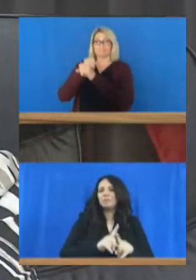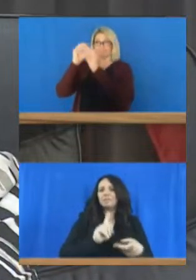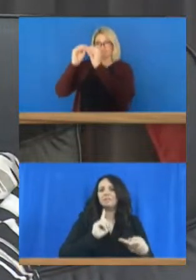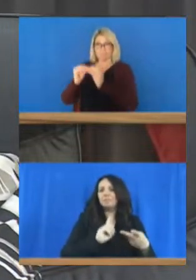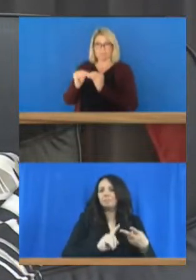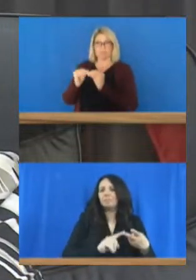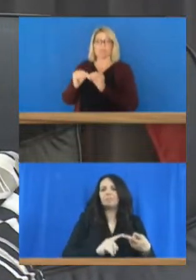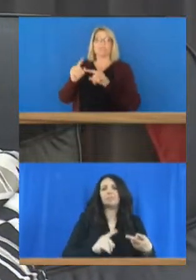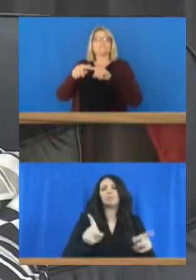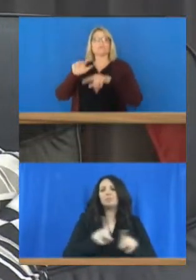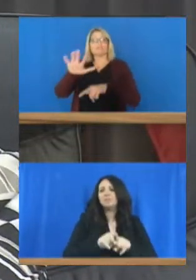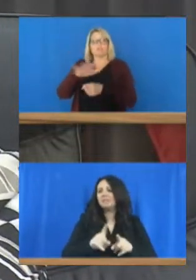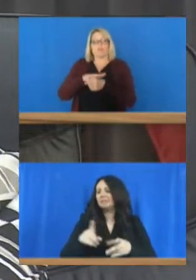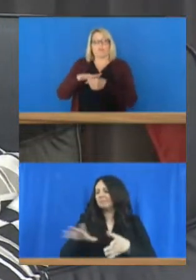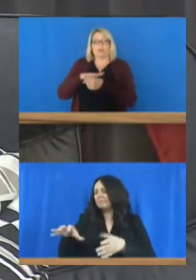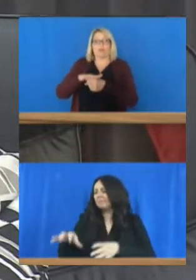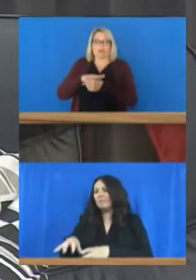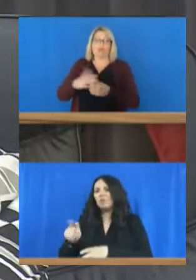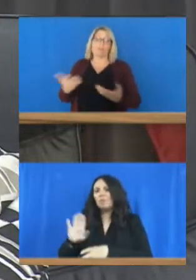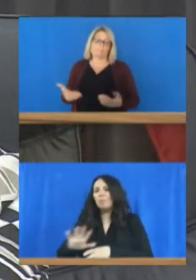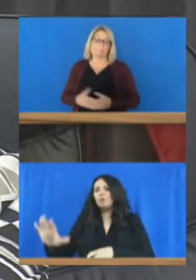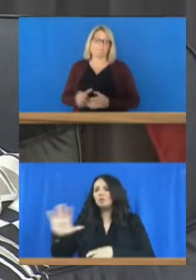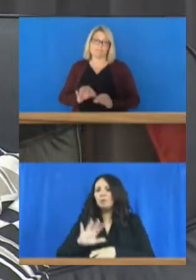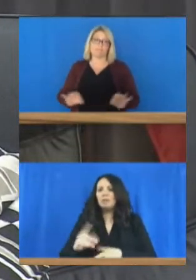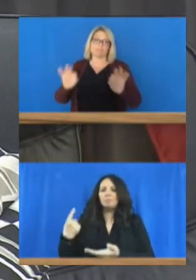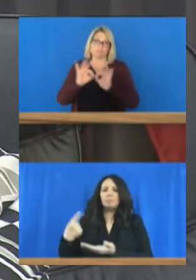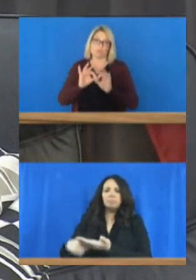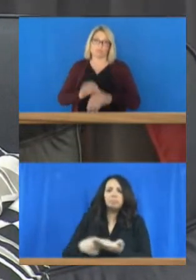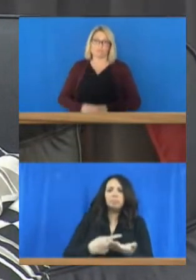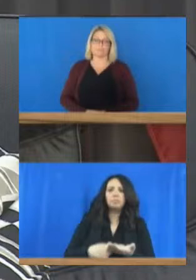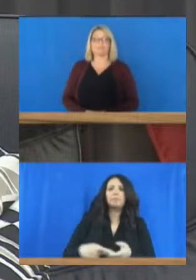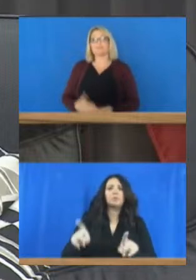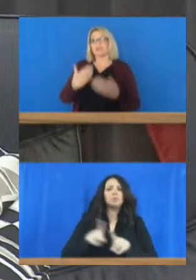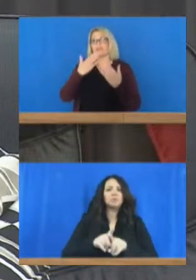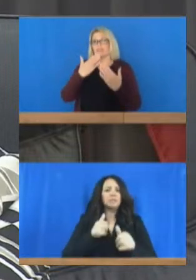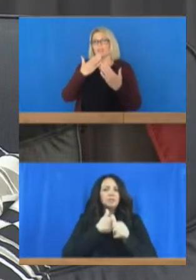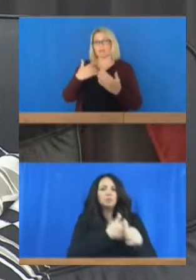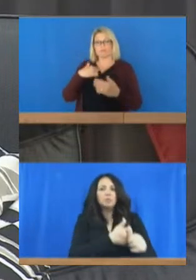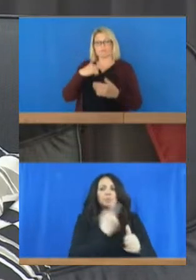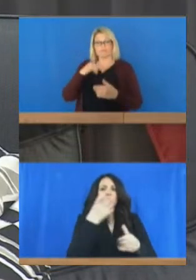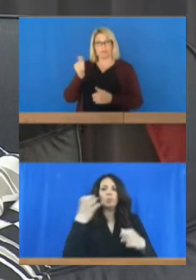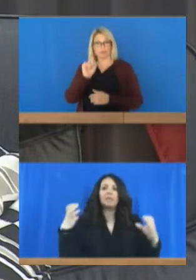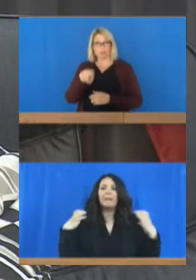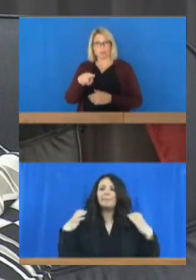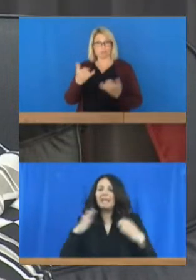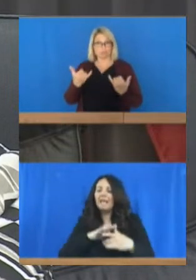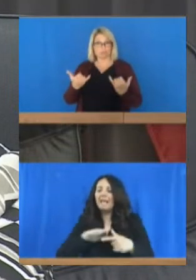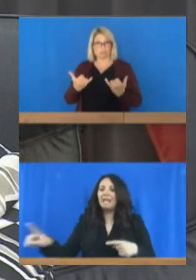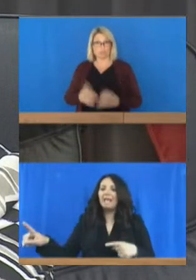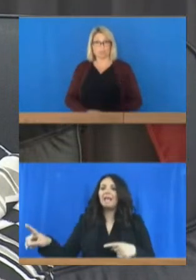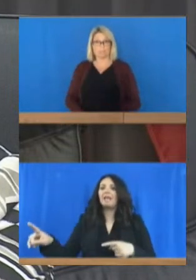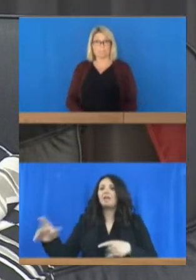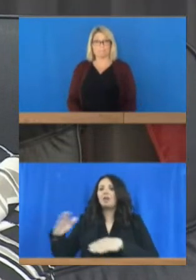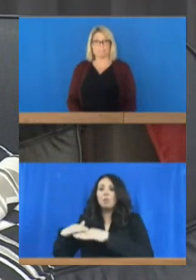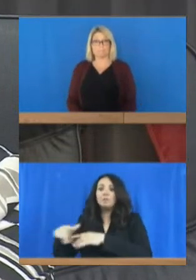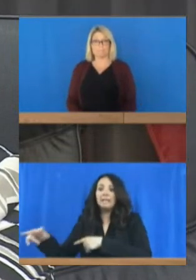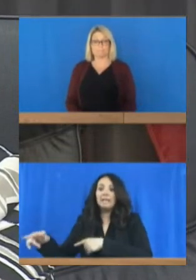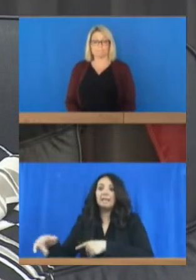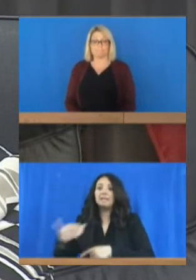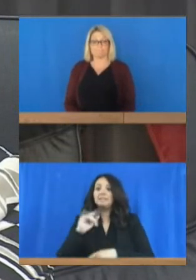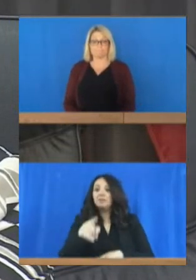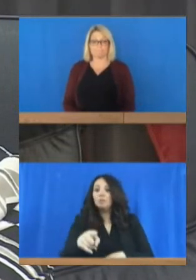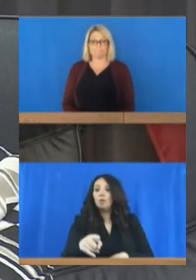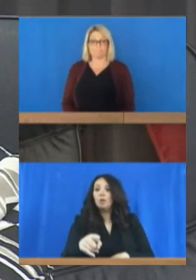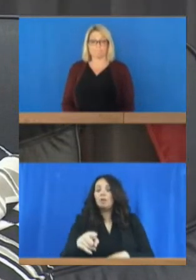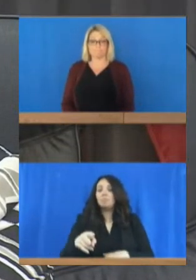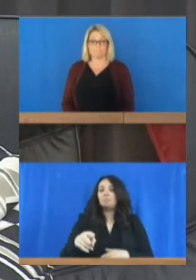this, and do you think the hotel quarantine should be mandatory when crossing the land border too? I feel like that